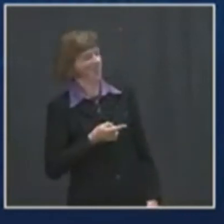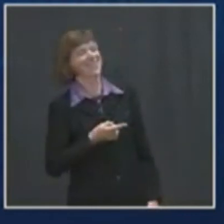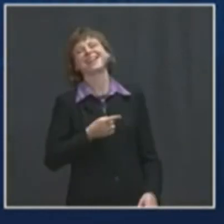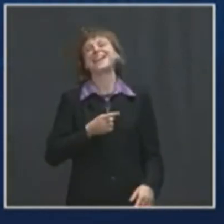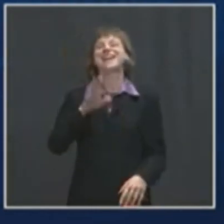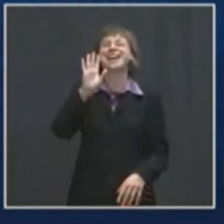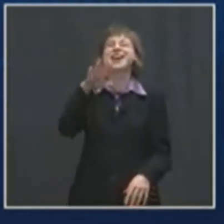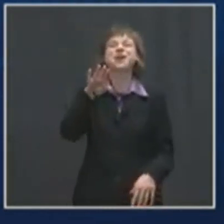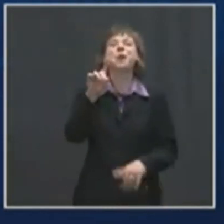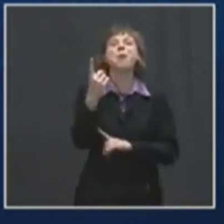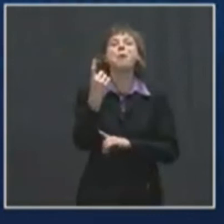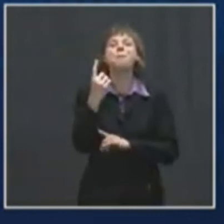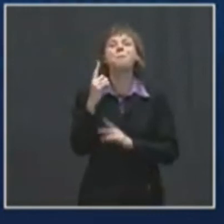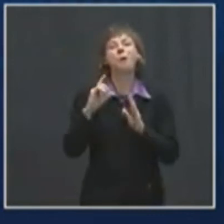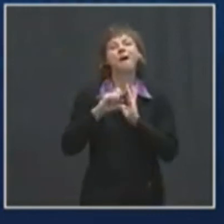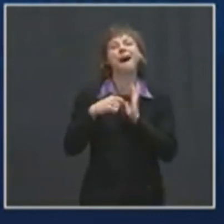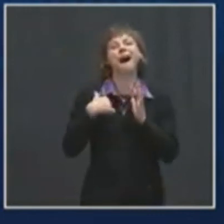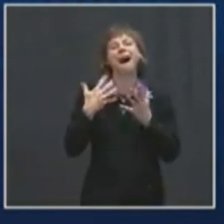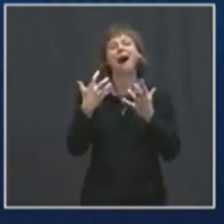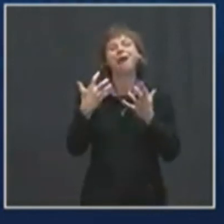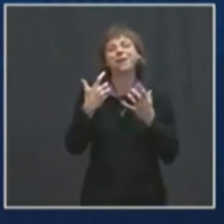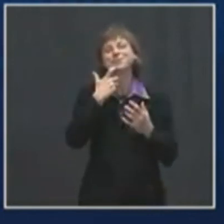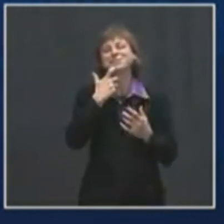though. Getting back to the argument with Larry,